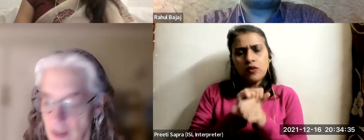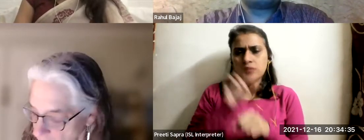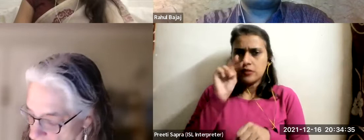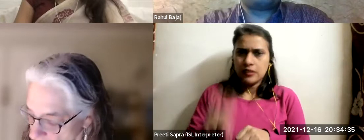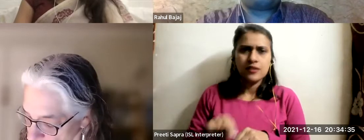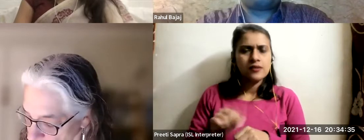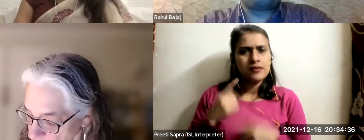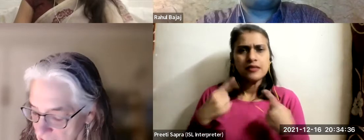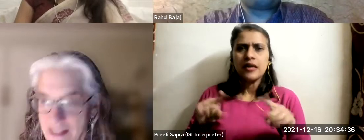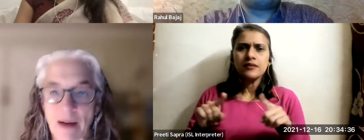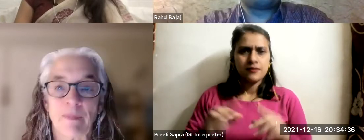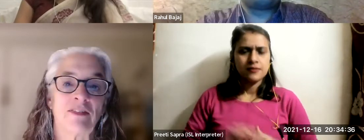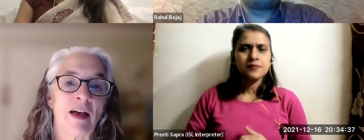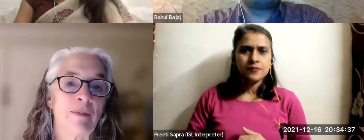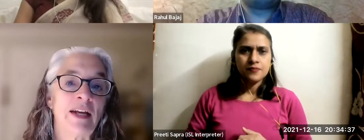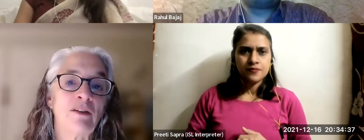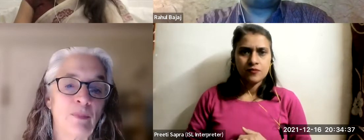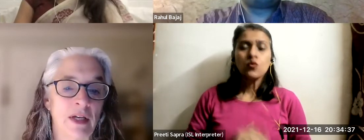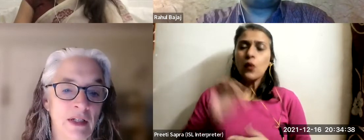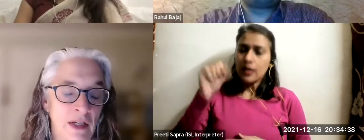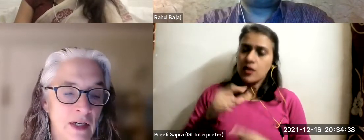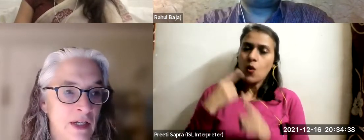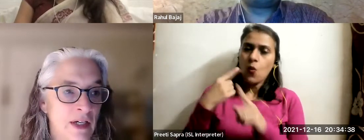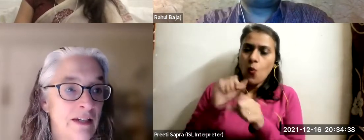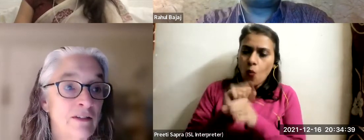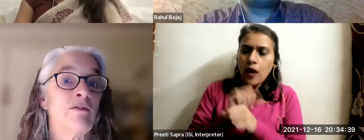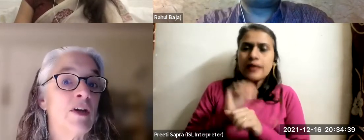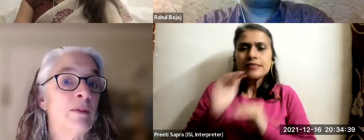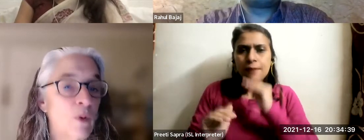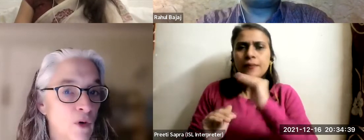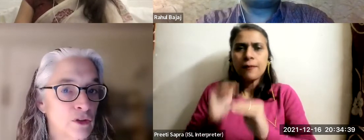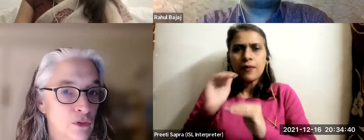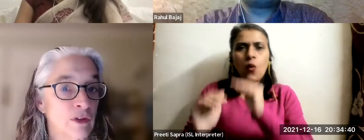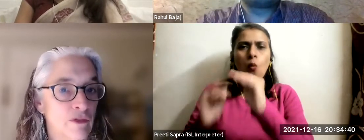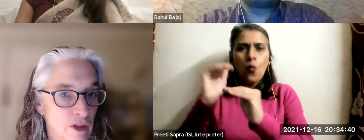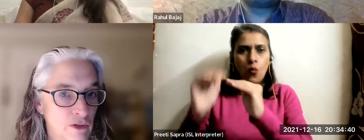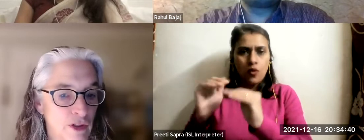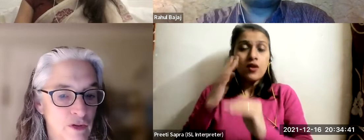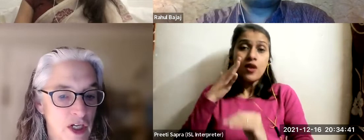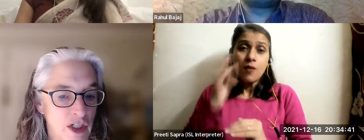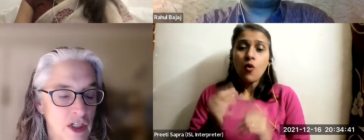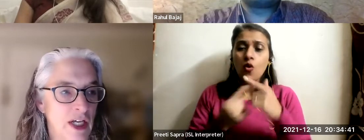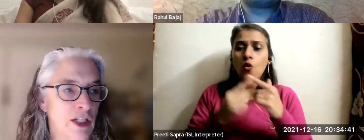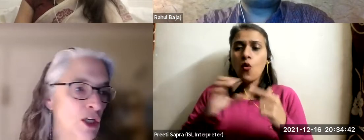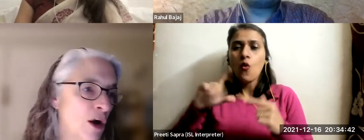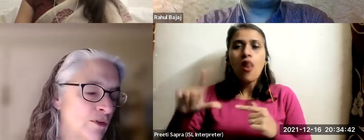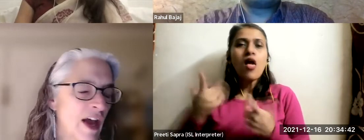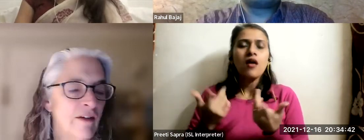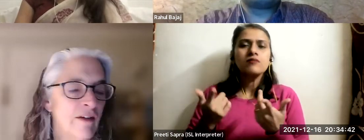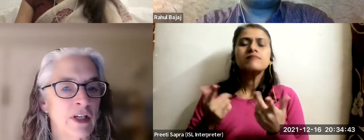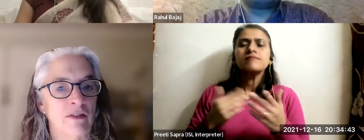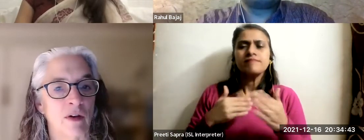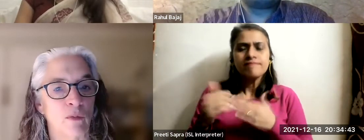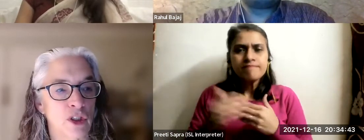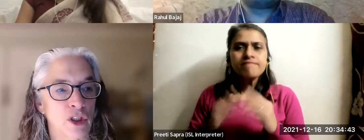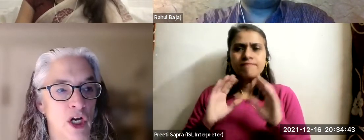Shilpi said, step by step, that is an important tool of structured negotiation. And in almost